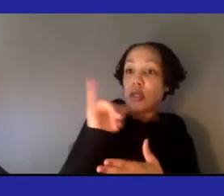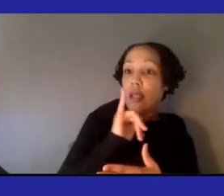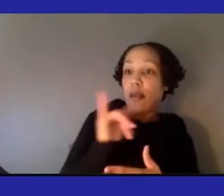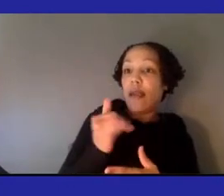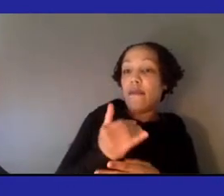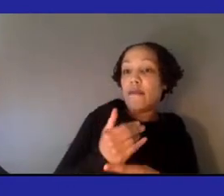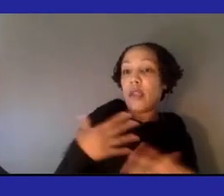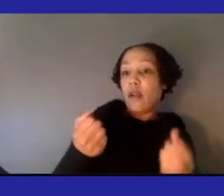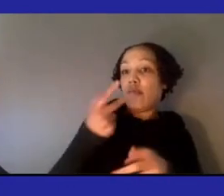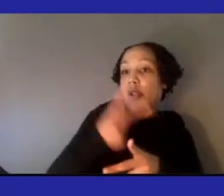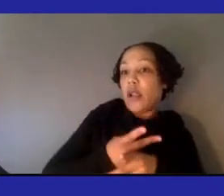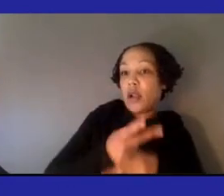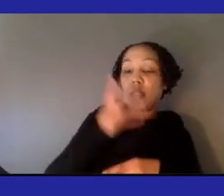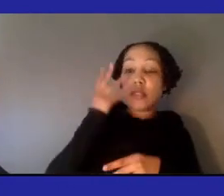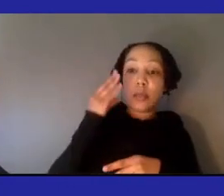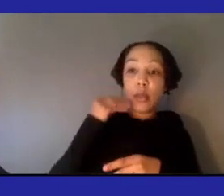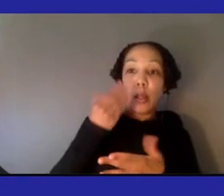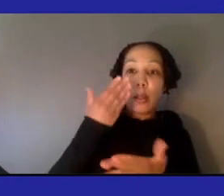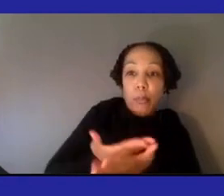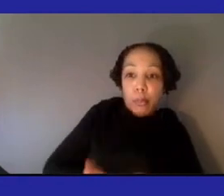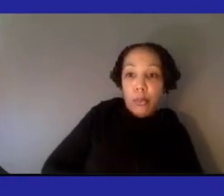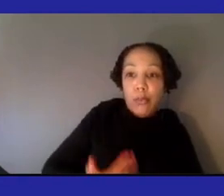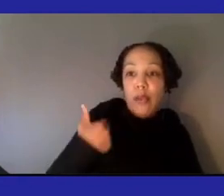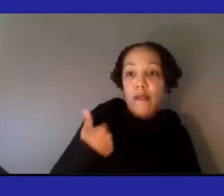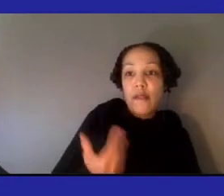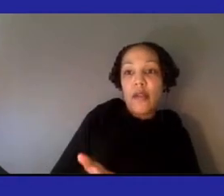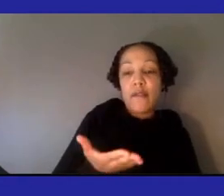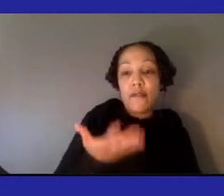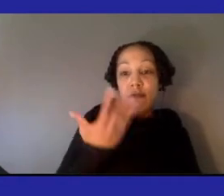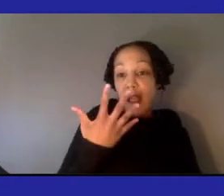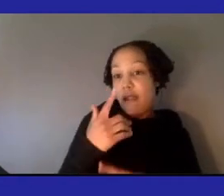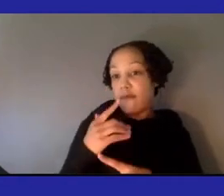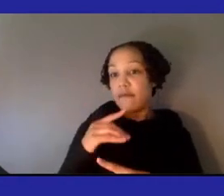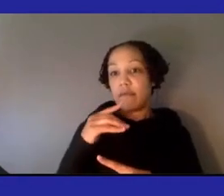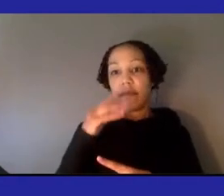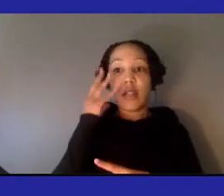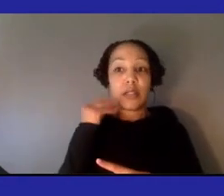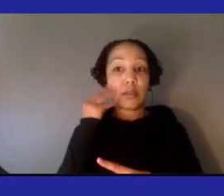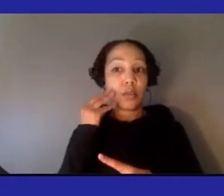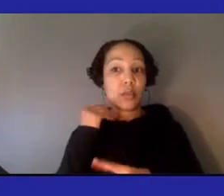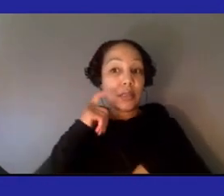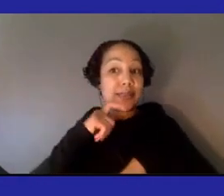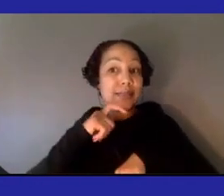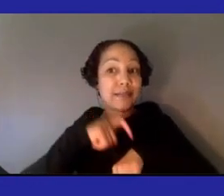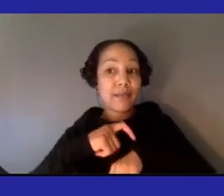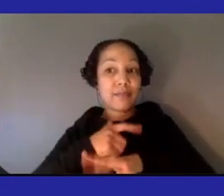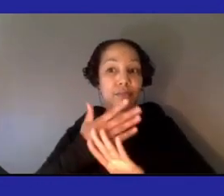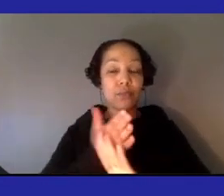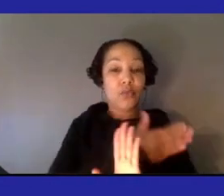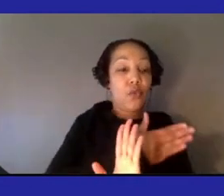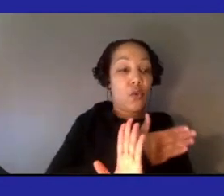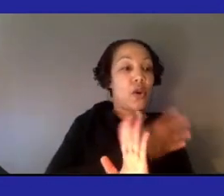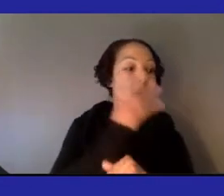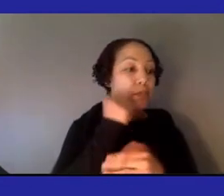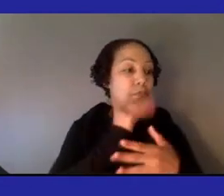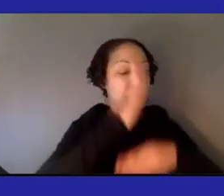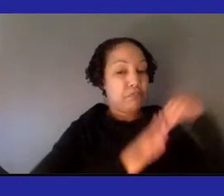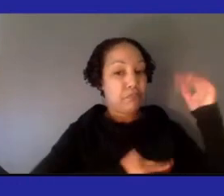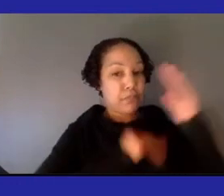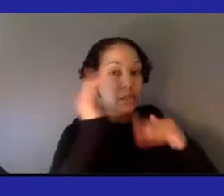and prove that they have at least five similar projects that are worth over $15 million. They also had to have experience working with the